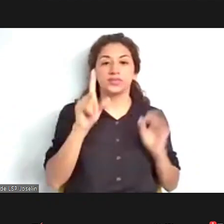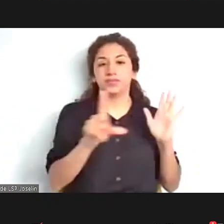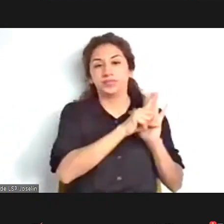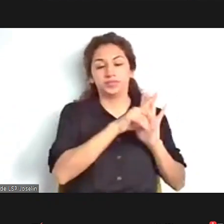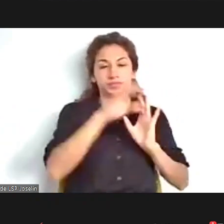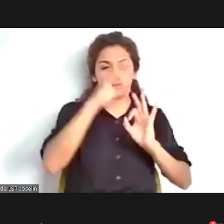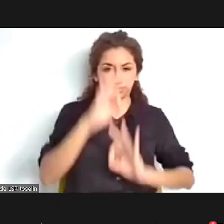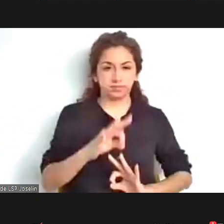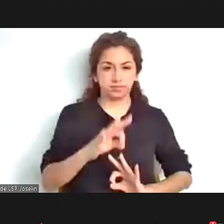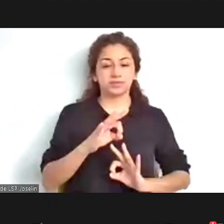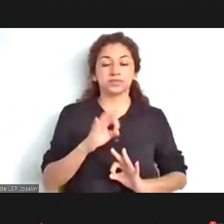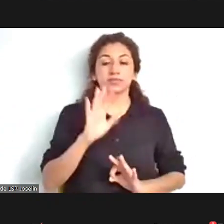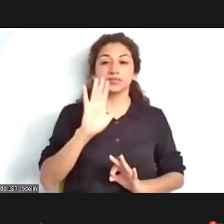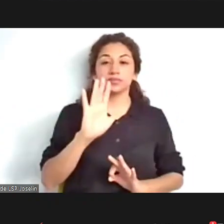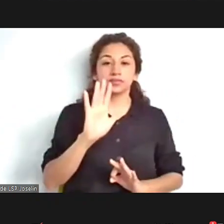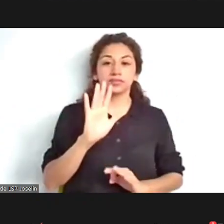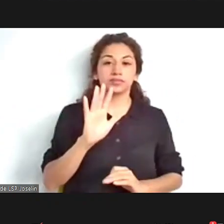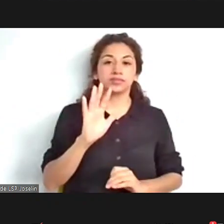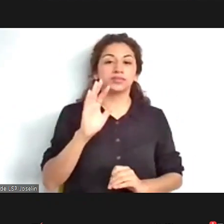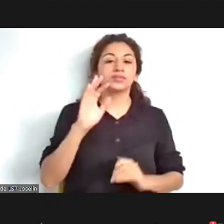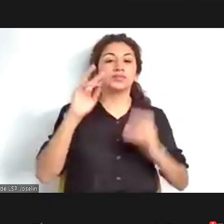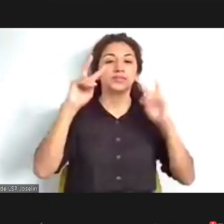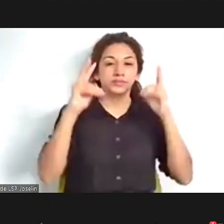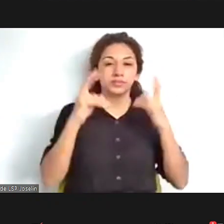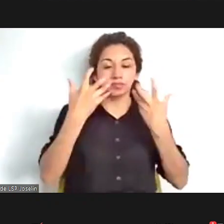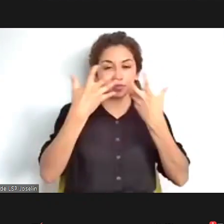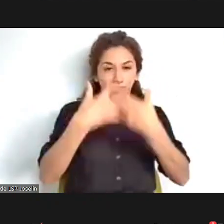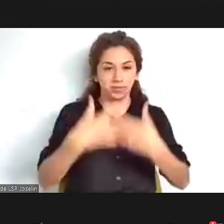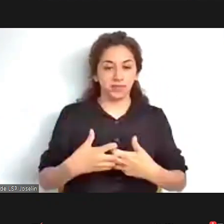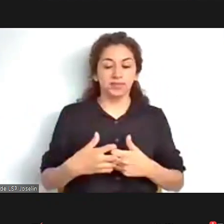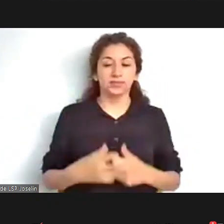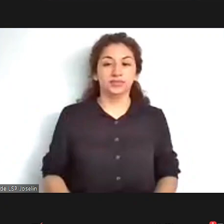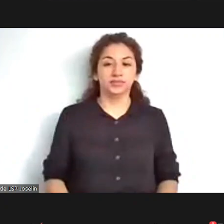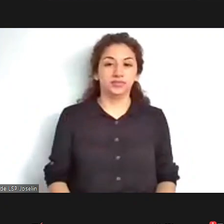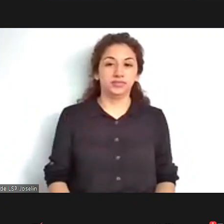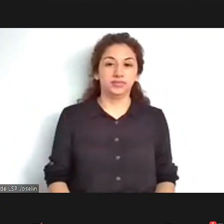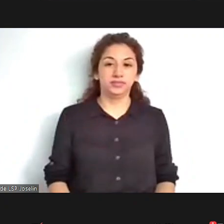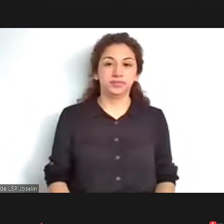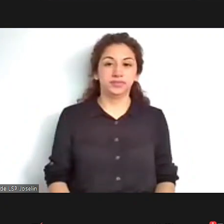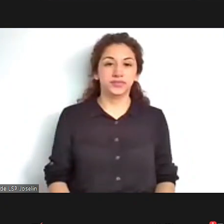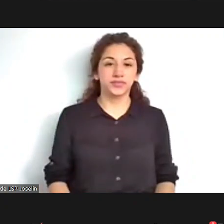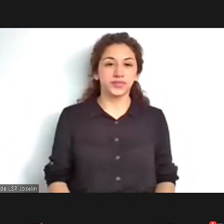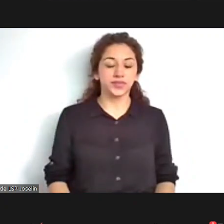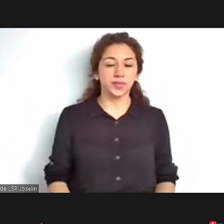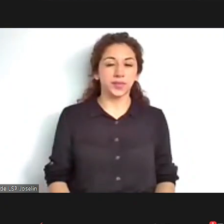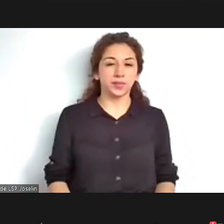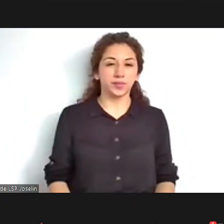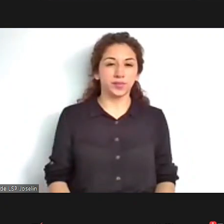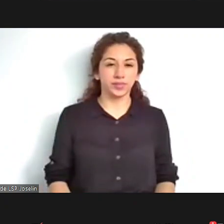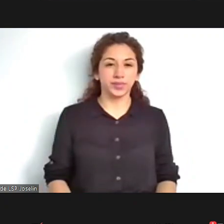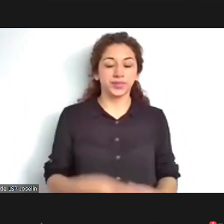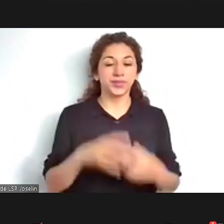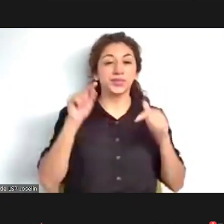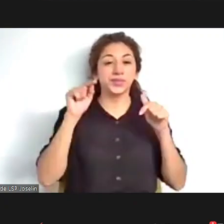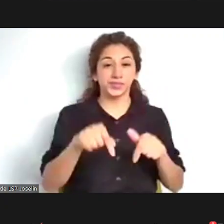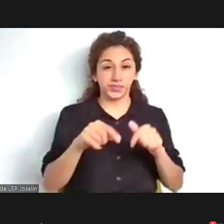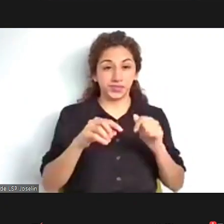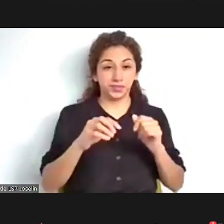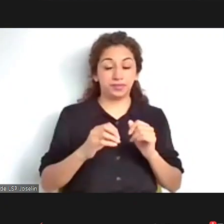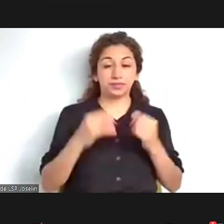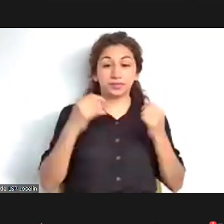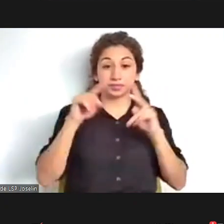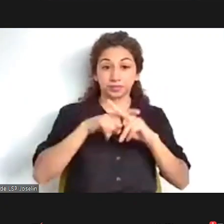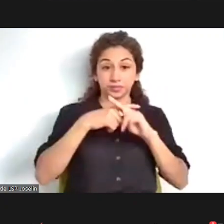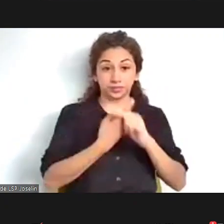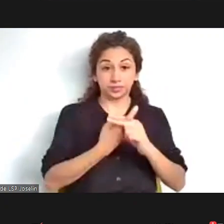based on the mandatory law on due diligence and for business due diligence we would like